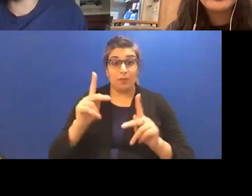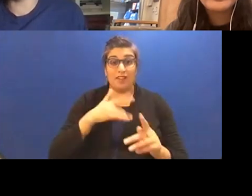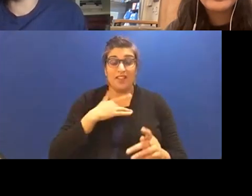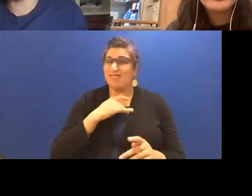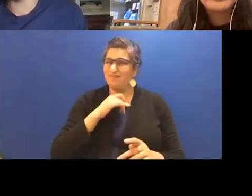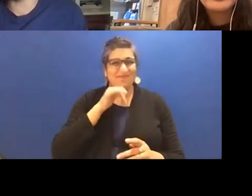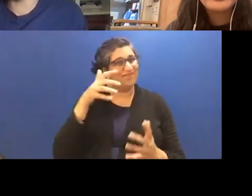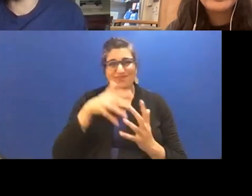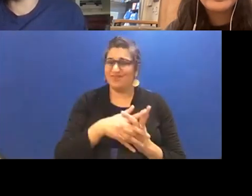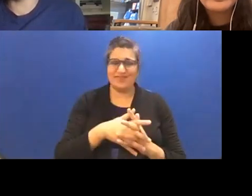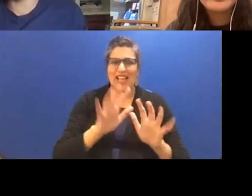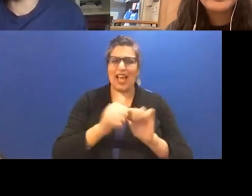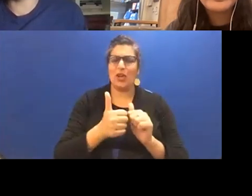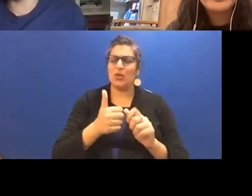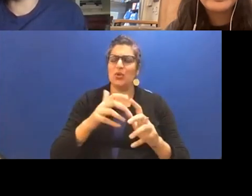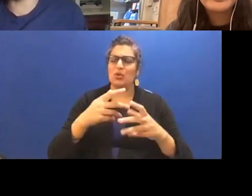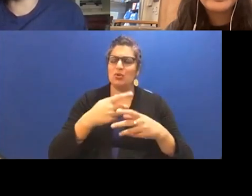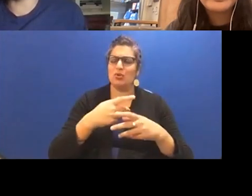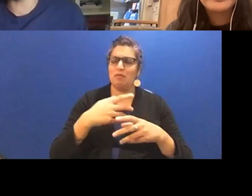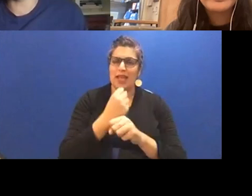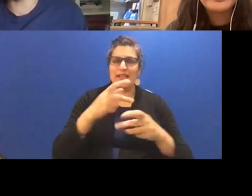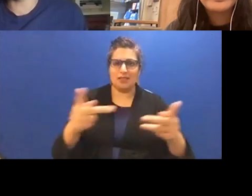Yeah, anybody want to jump in?